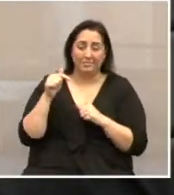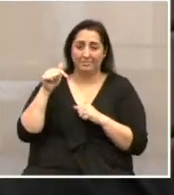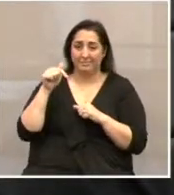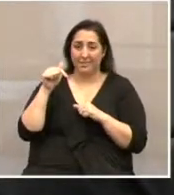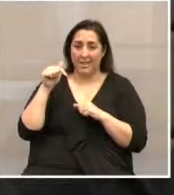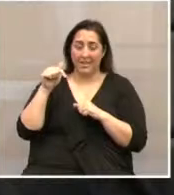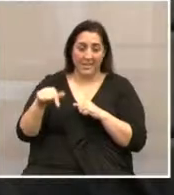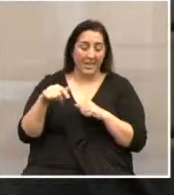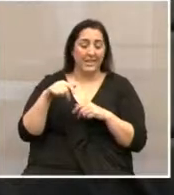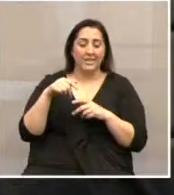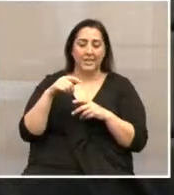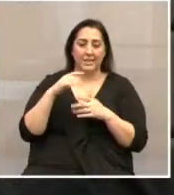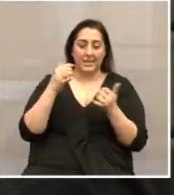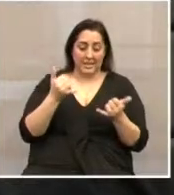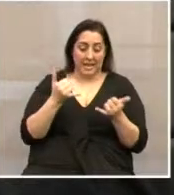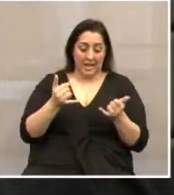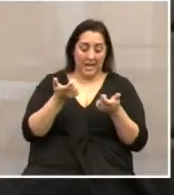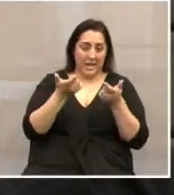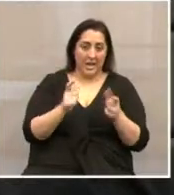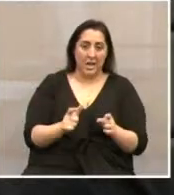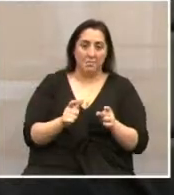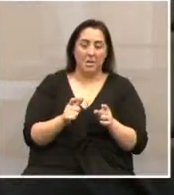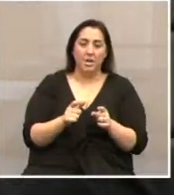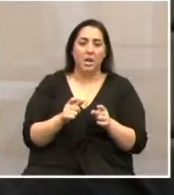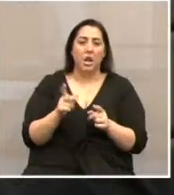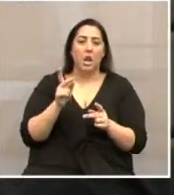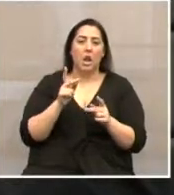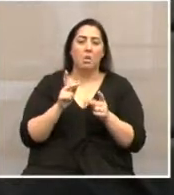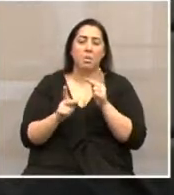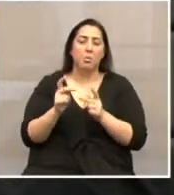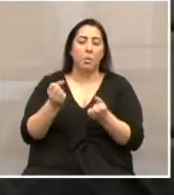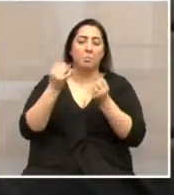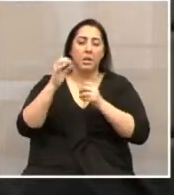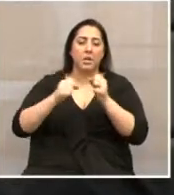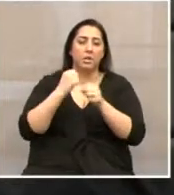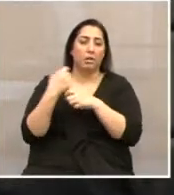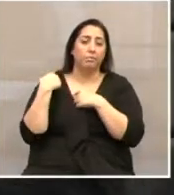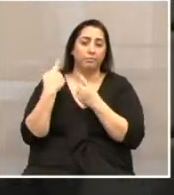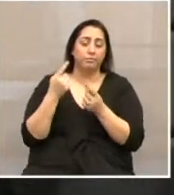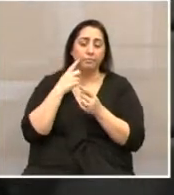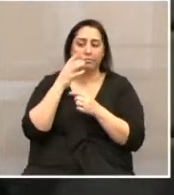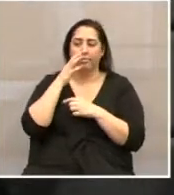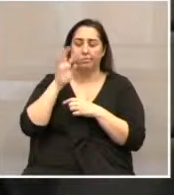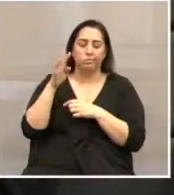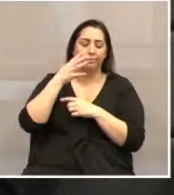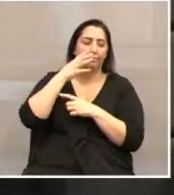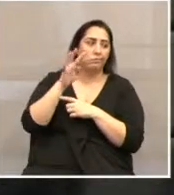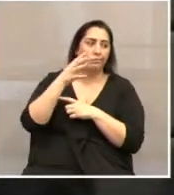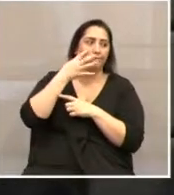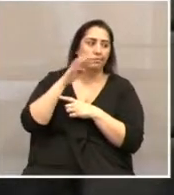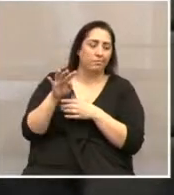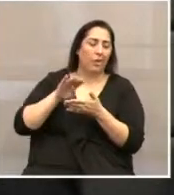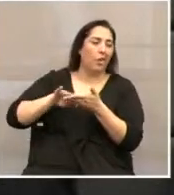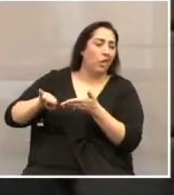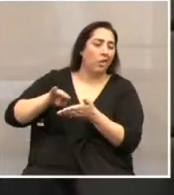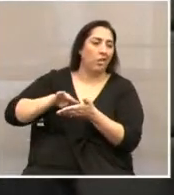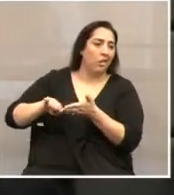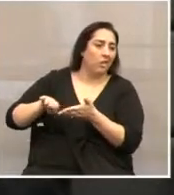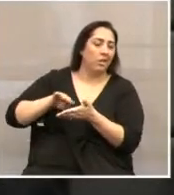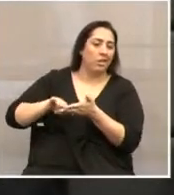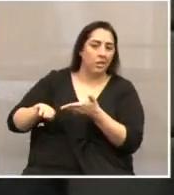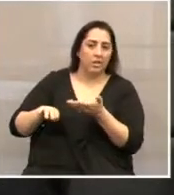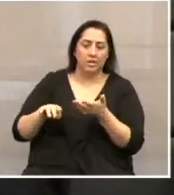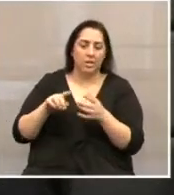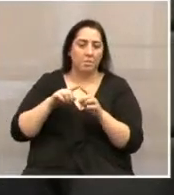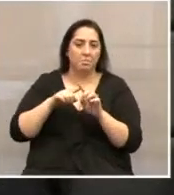of essentially looking the other way and allowing the problem to grow without gauging the seriousness of trends that have